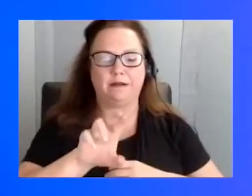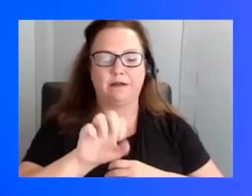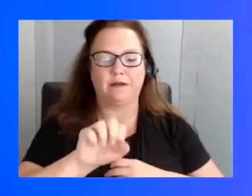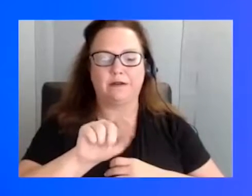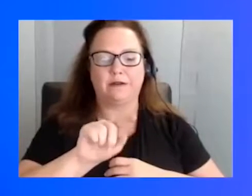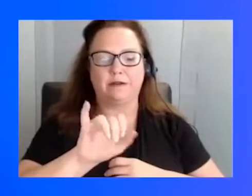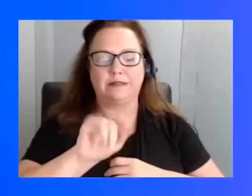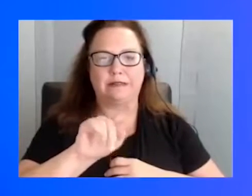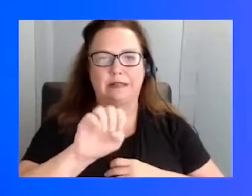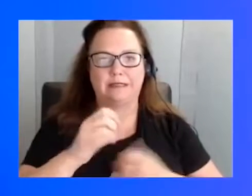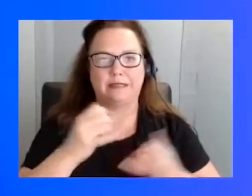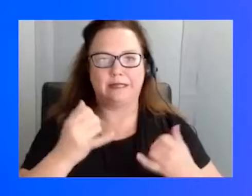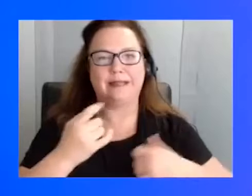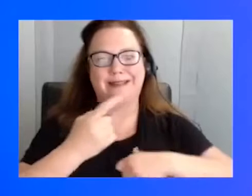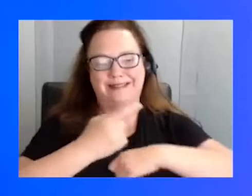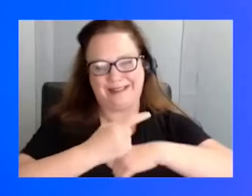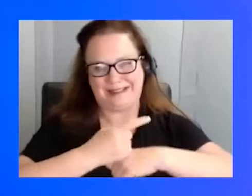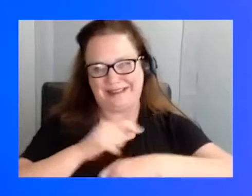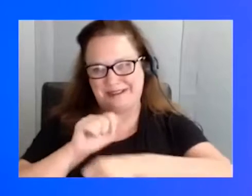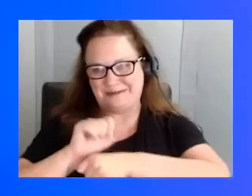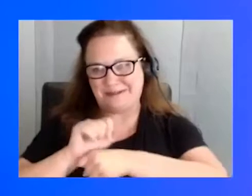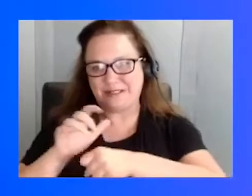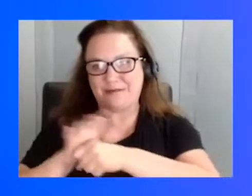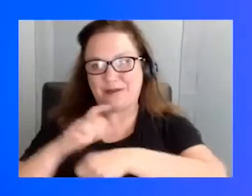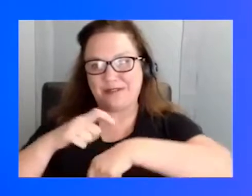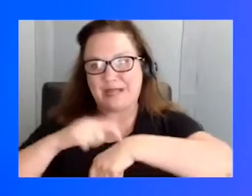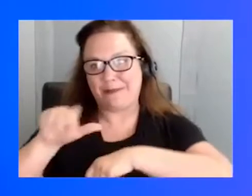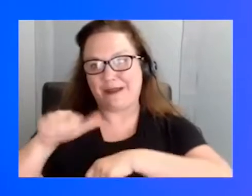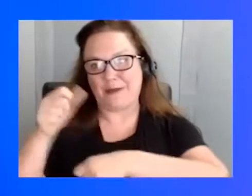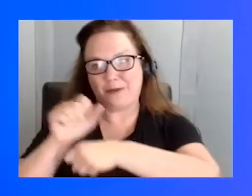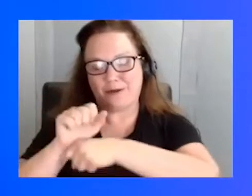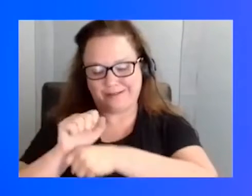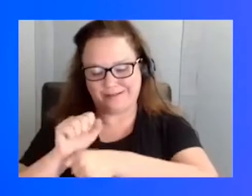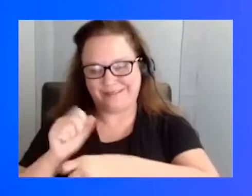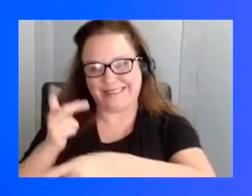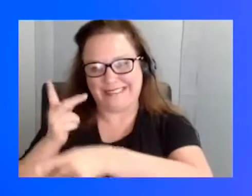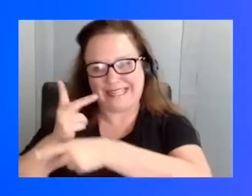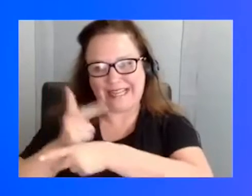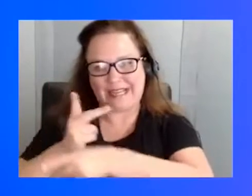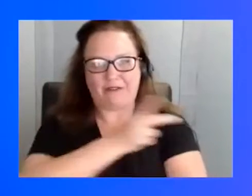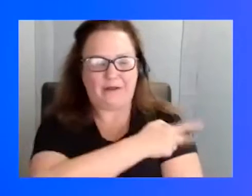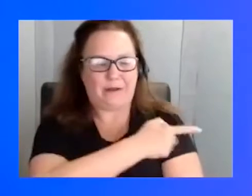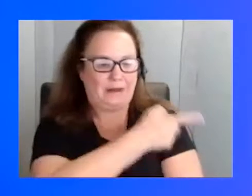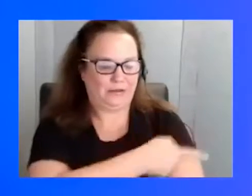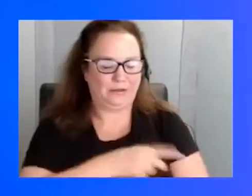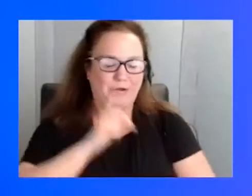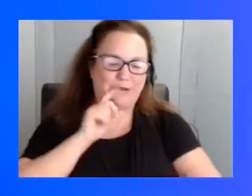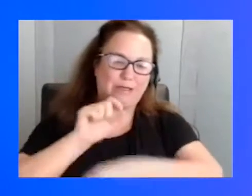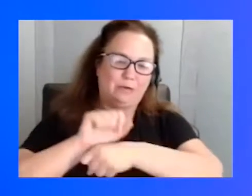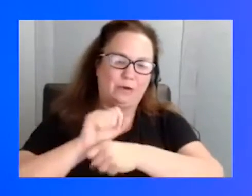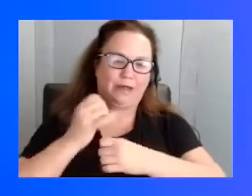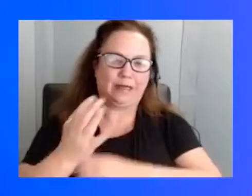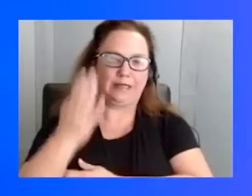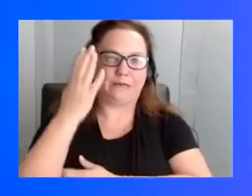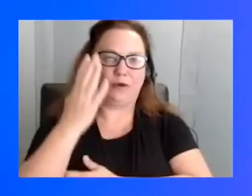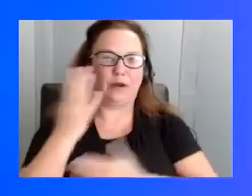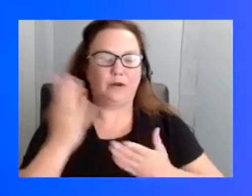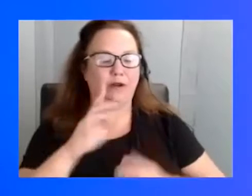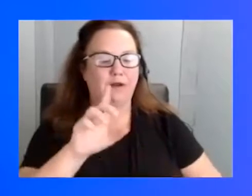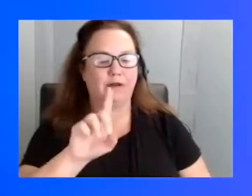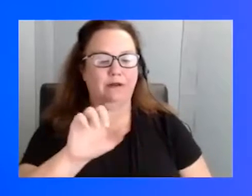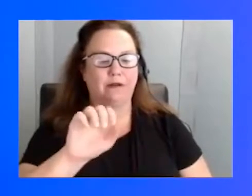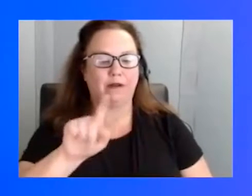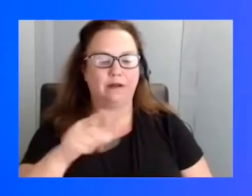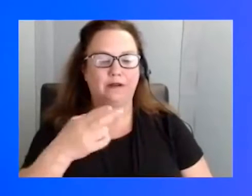his full-time other job of having to treat patients as well. So he's got some clinical duties. But we are coming to you from the Dolph Simons Jr.